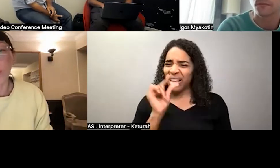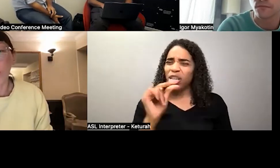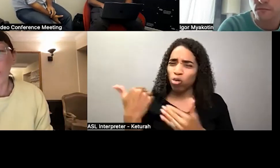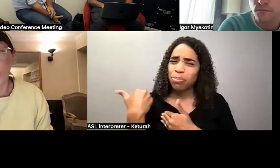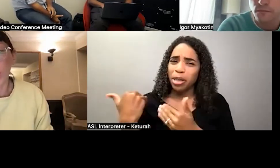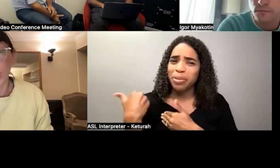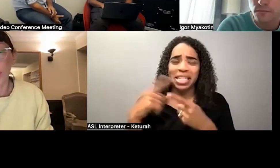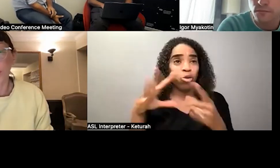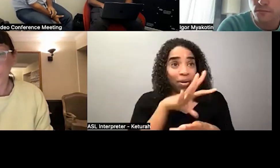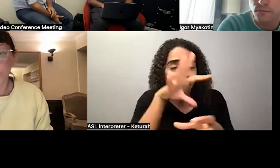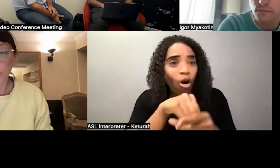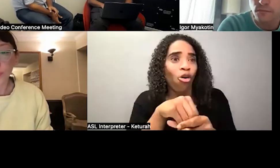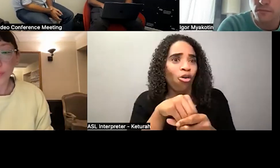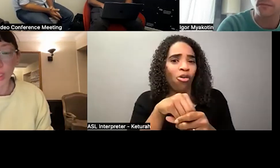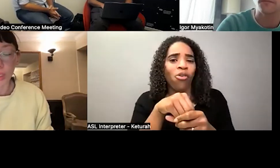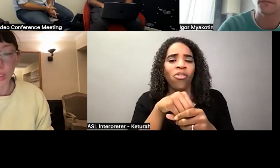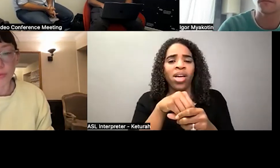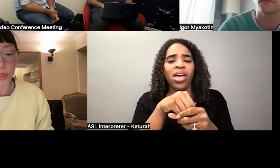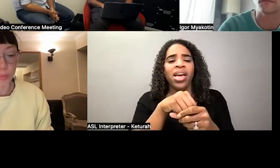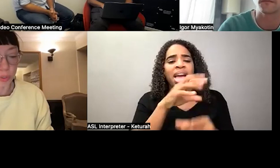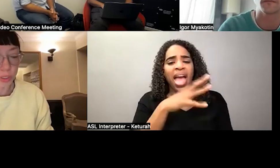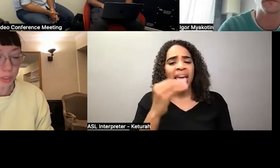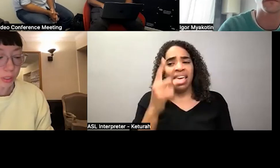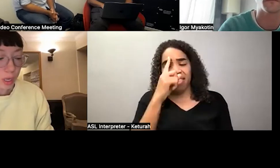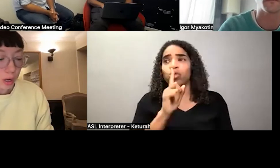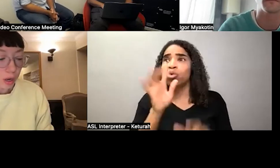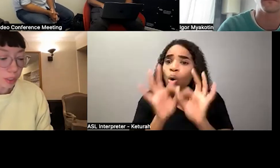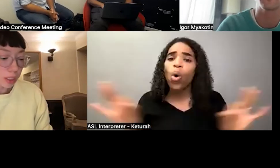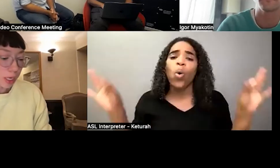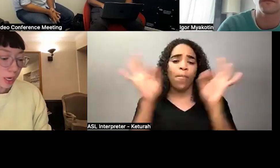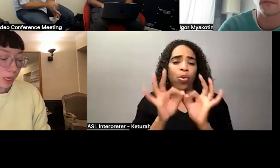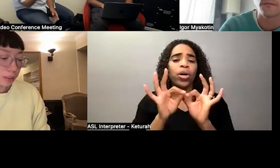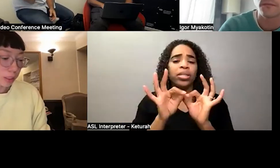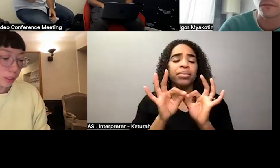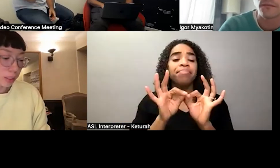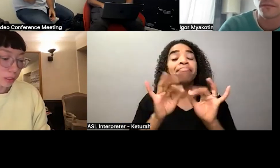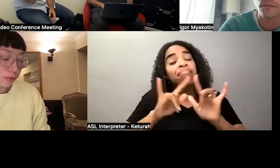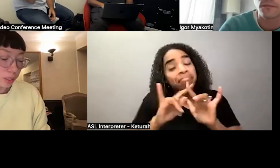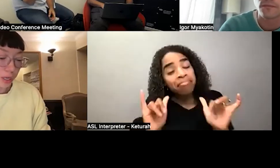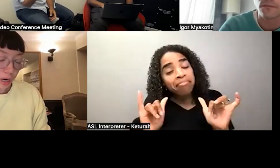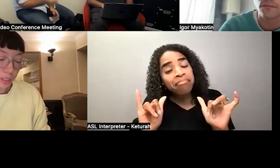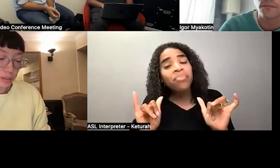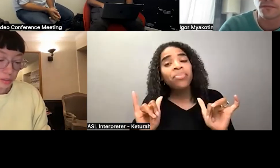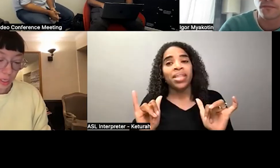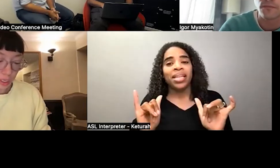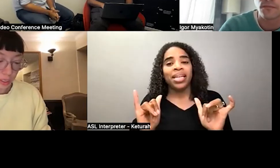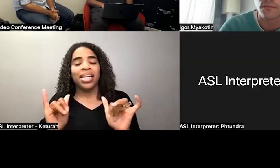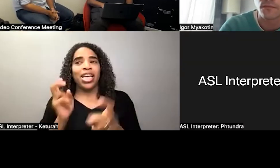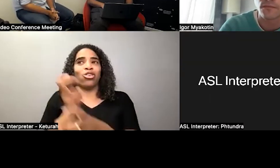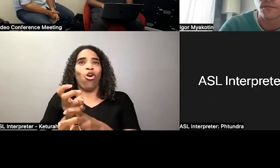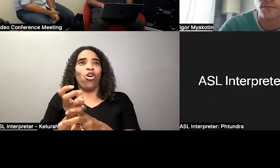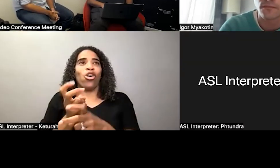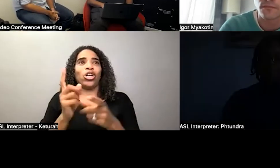get involved. And I think it's very important. On the other hand, it's very hard to